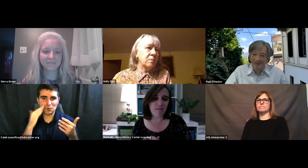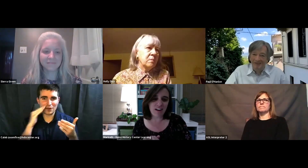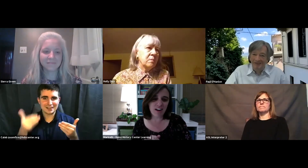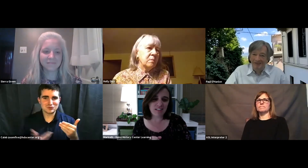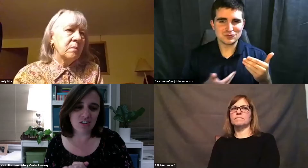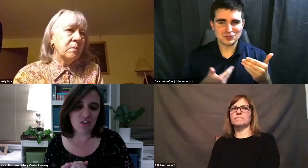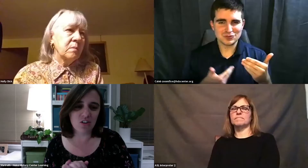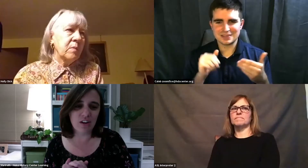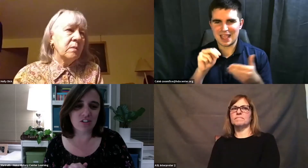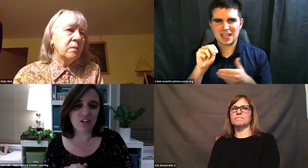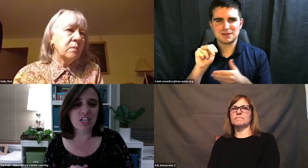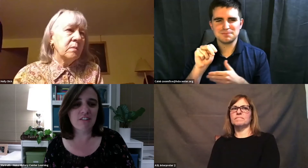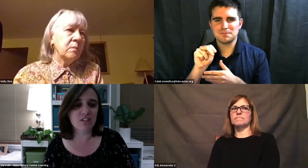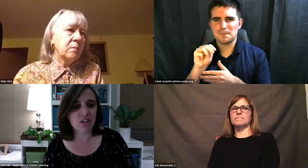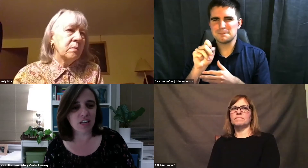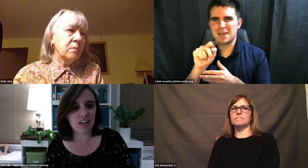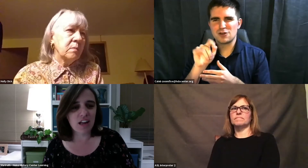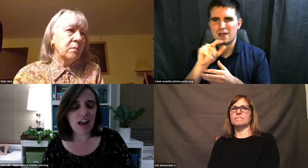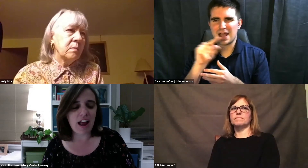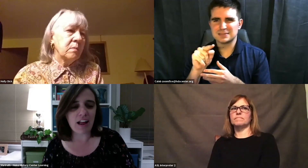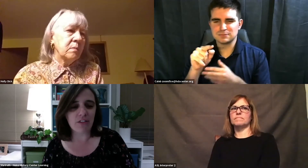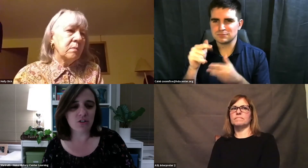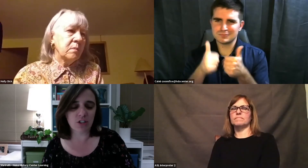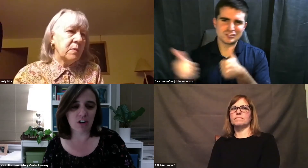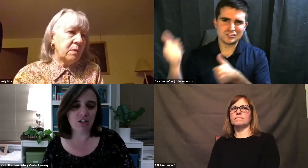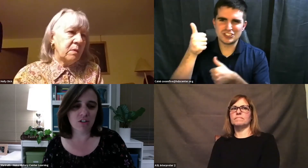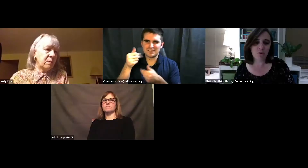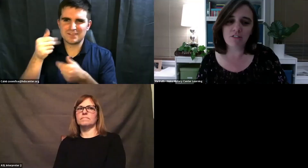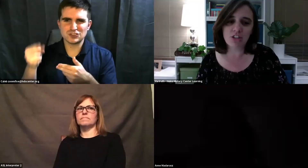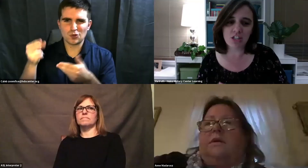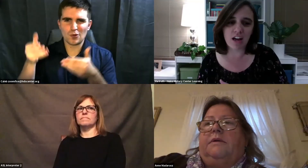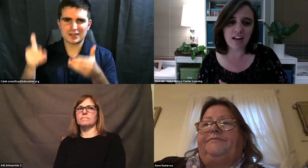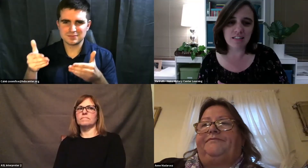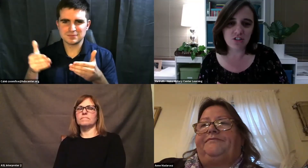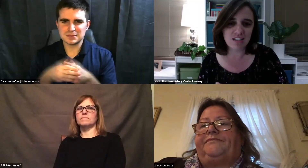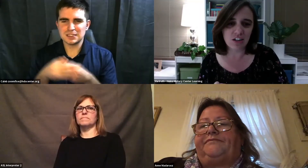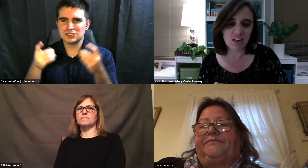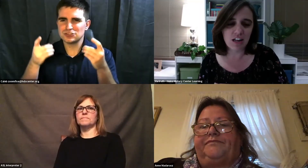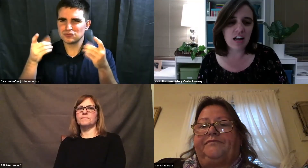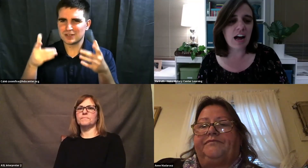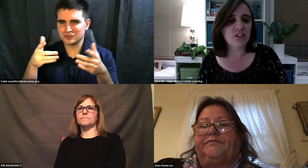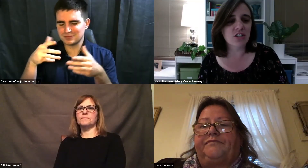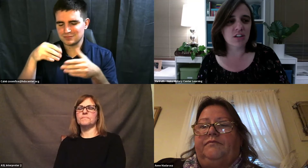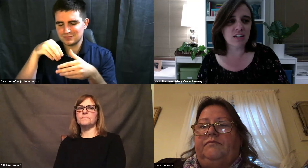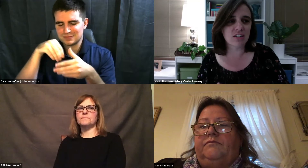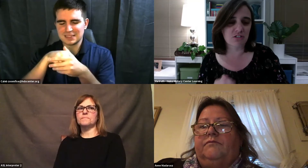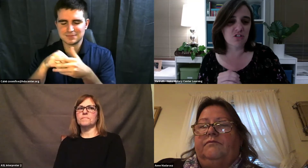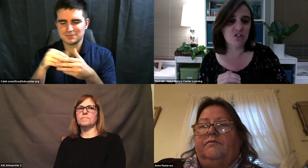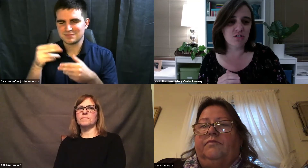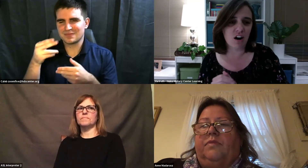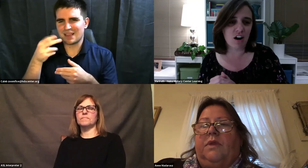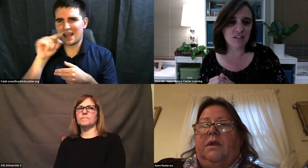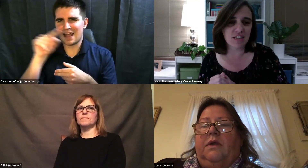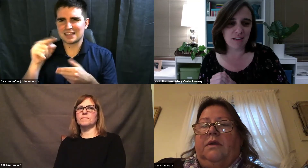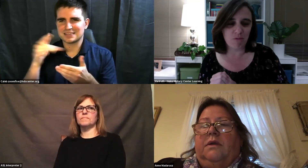Ann Mataraz, who is our chief historian and the director of our curatorial vision at the Heinz History Center. And she's going to